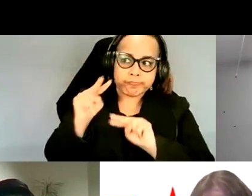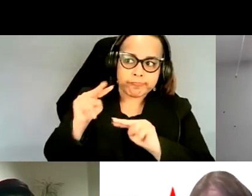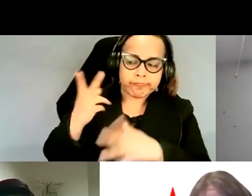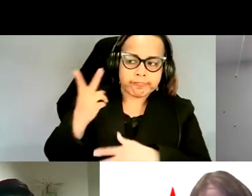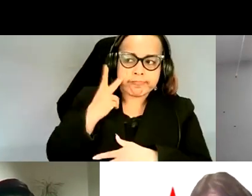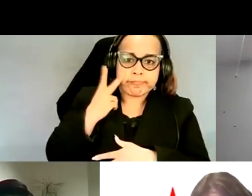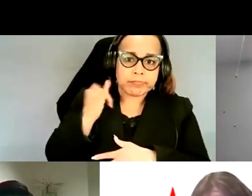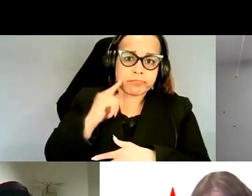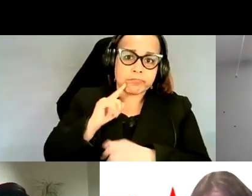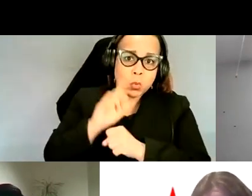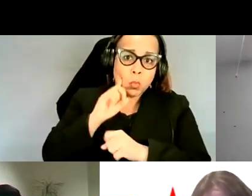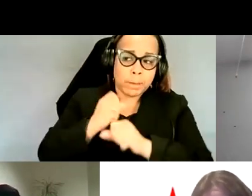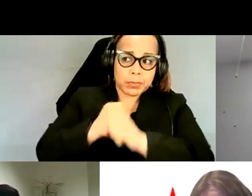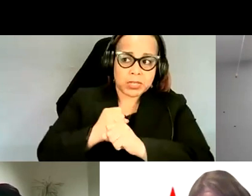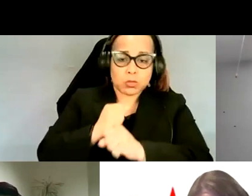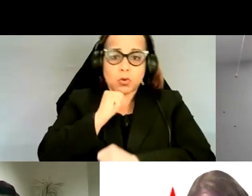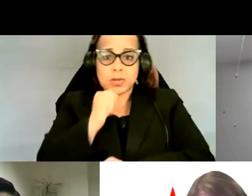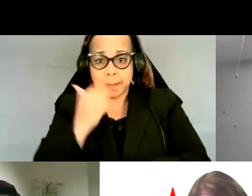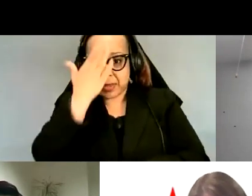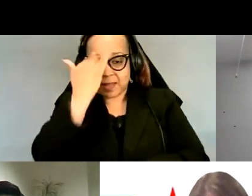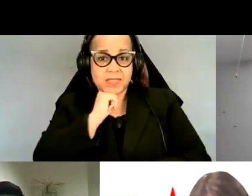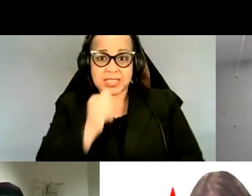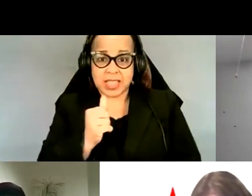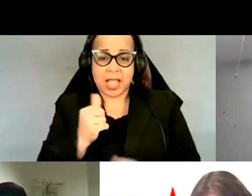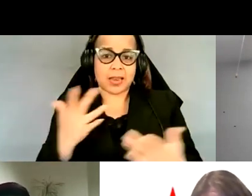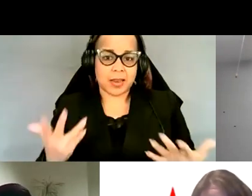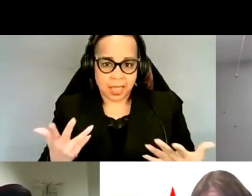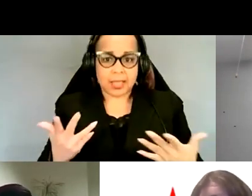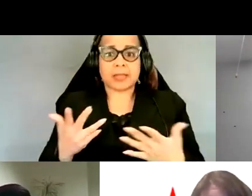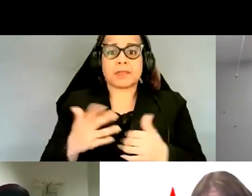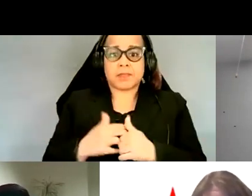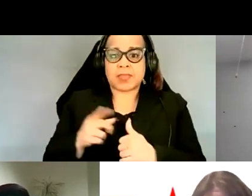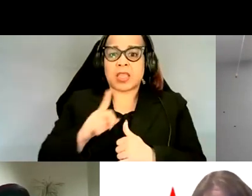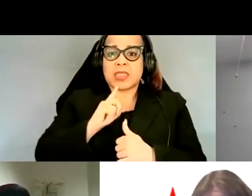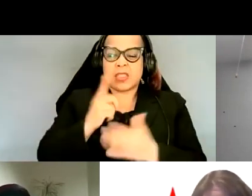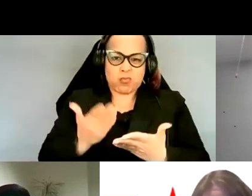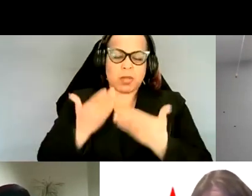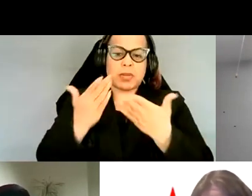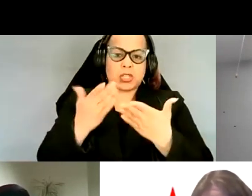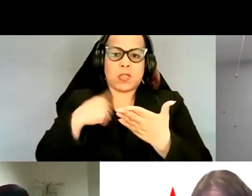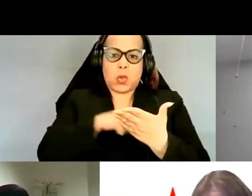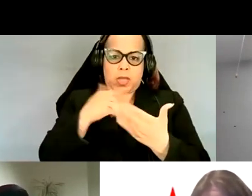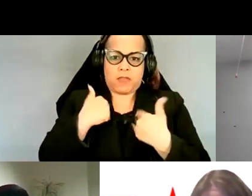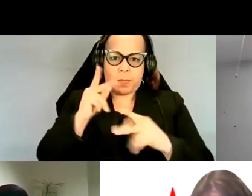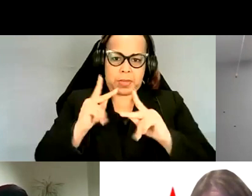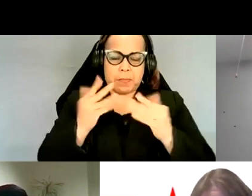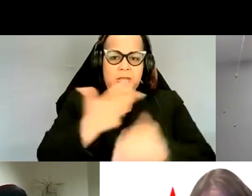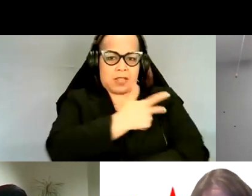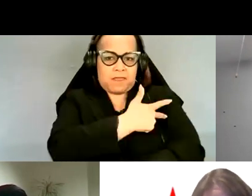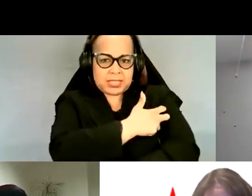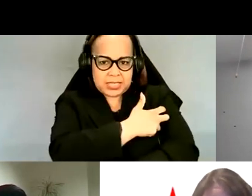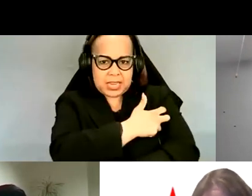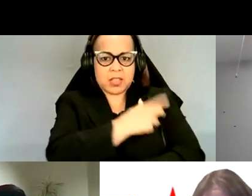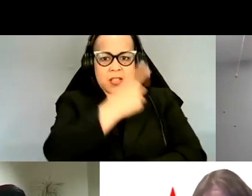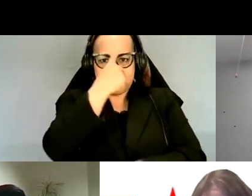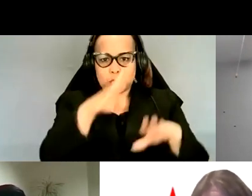see if it's going to be protected or not. Because if it's not, like based on that, it's the recommendations that we'll have people getting vaccinated for